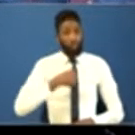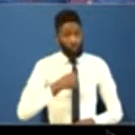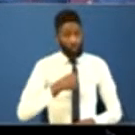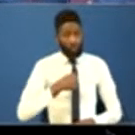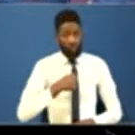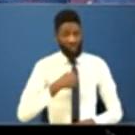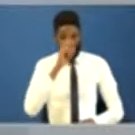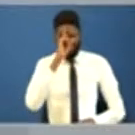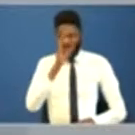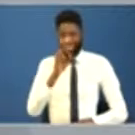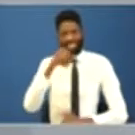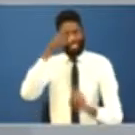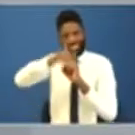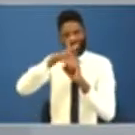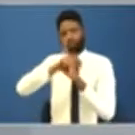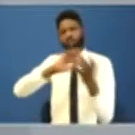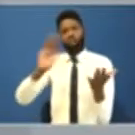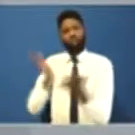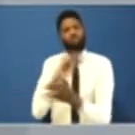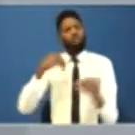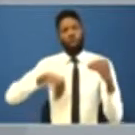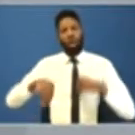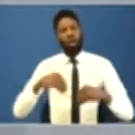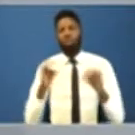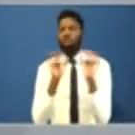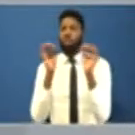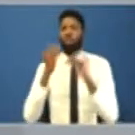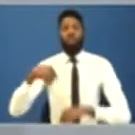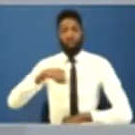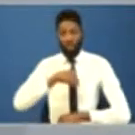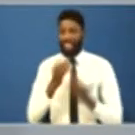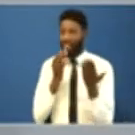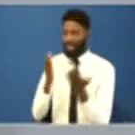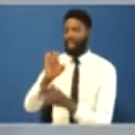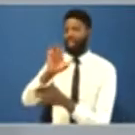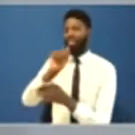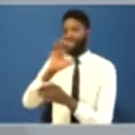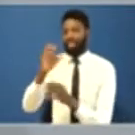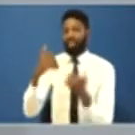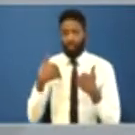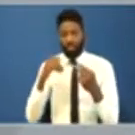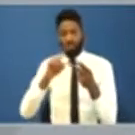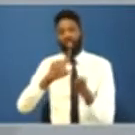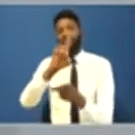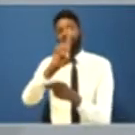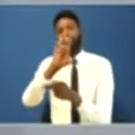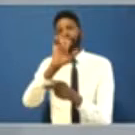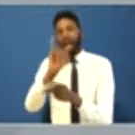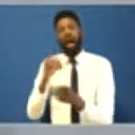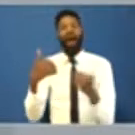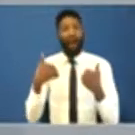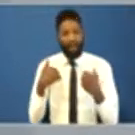against corruption that's how i feel we have the escc we have the dci we have this body that